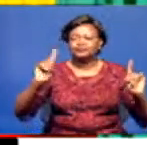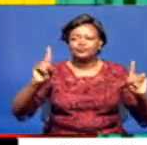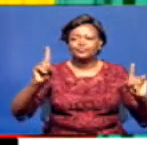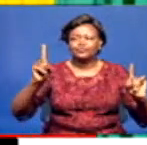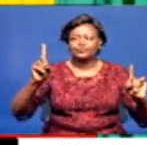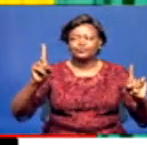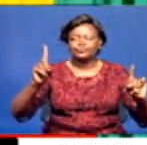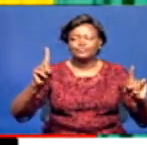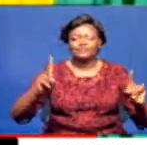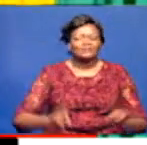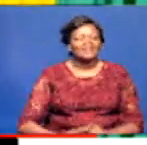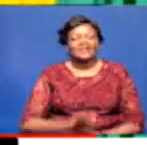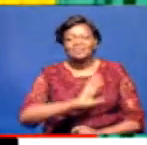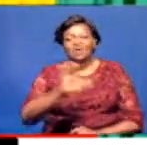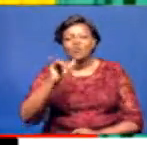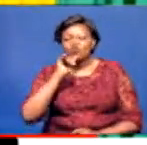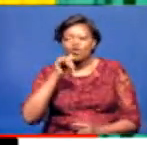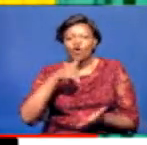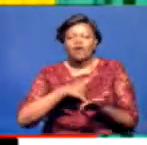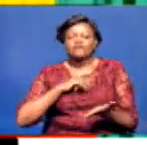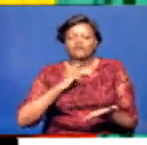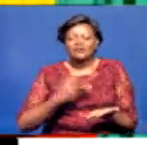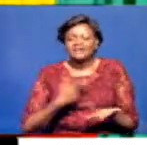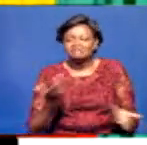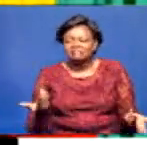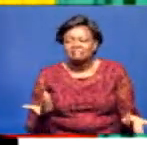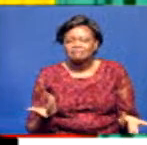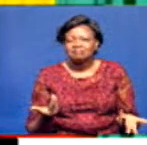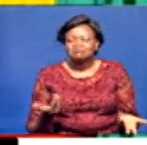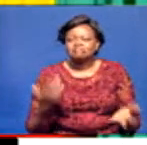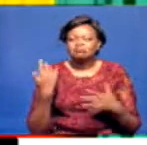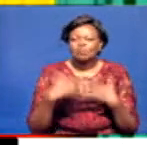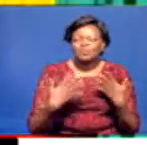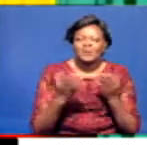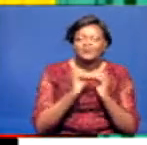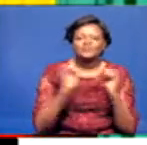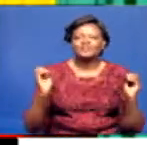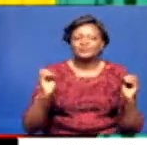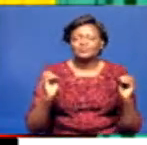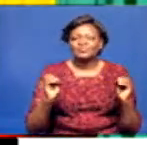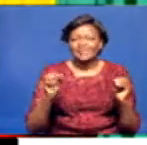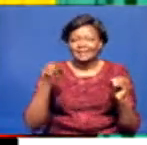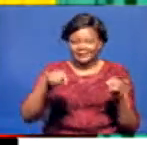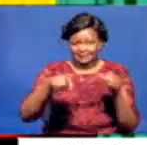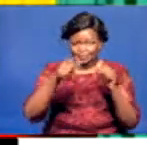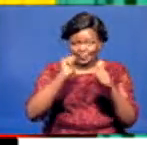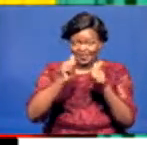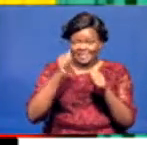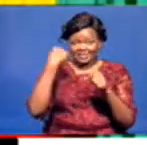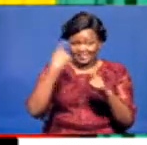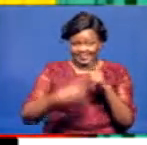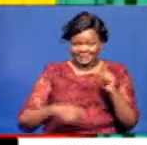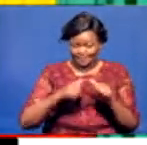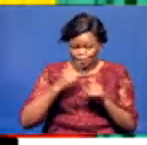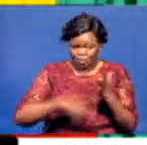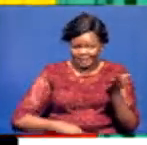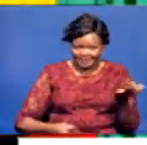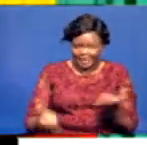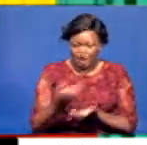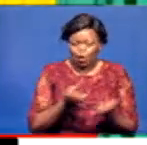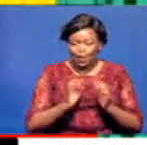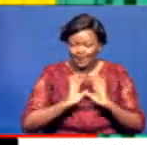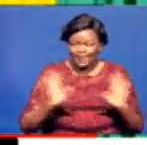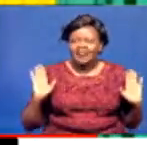They will not engage us in sideshows. The contest this year is about the economy